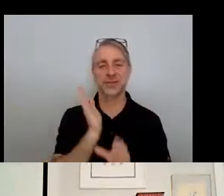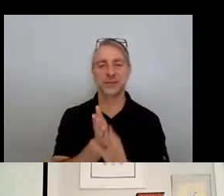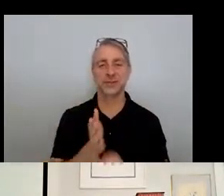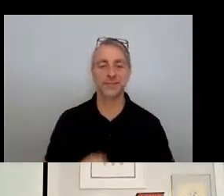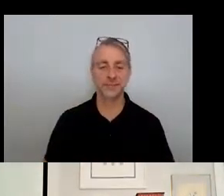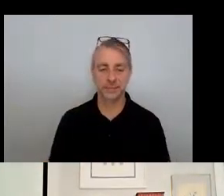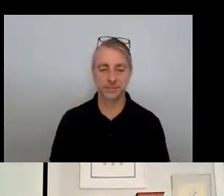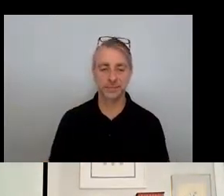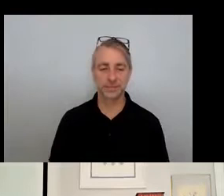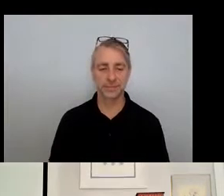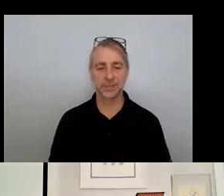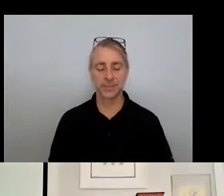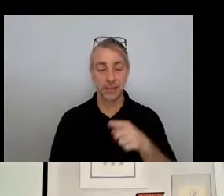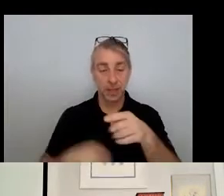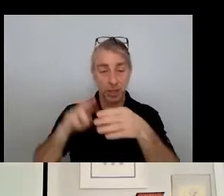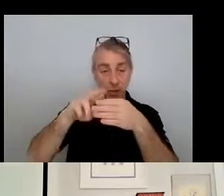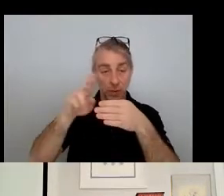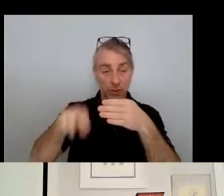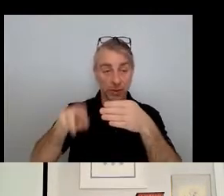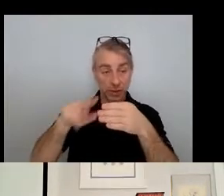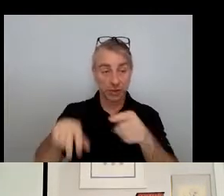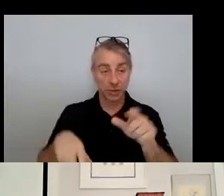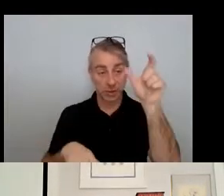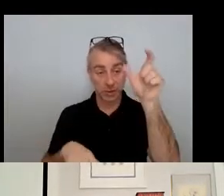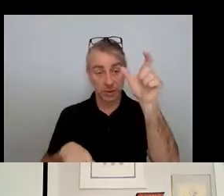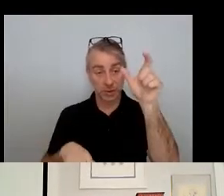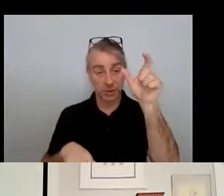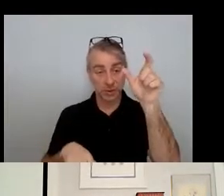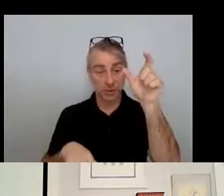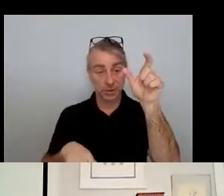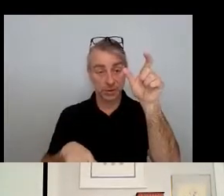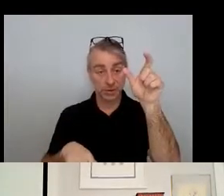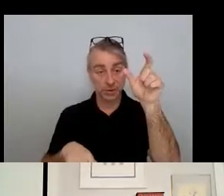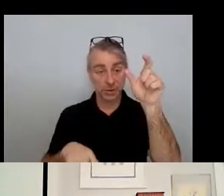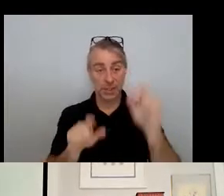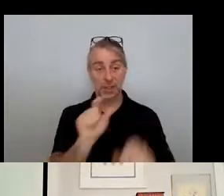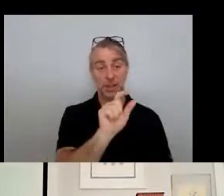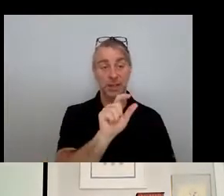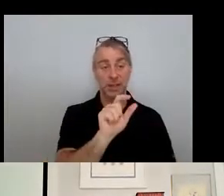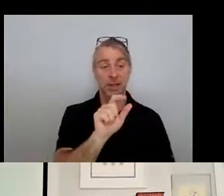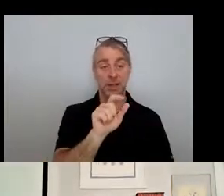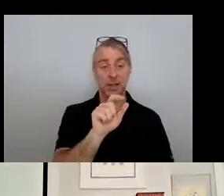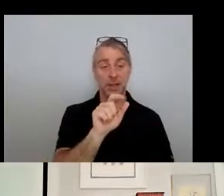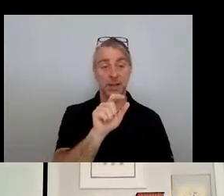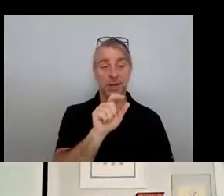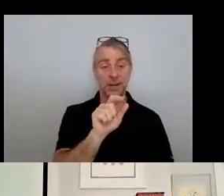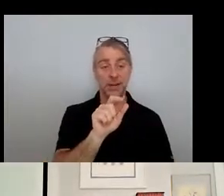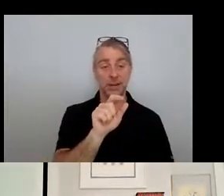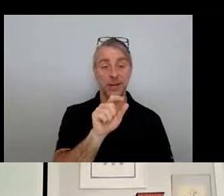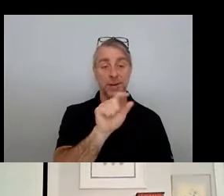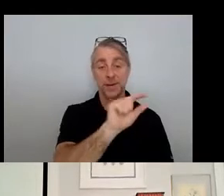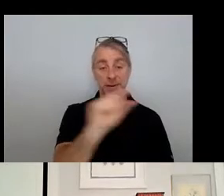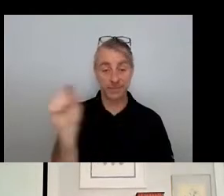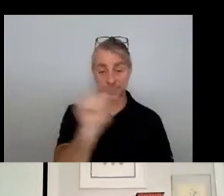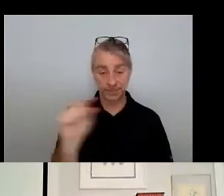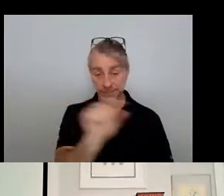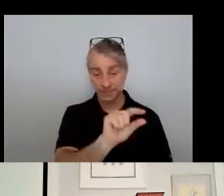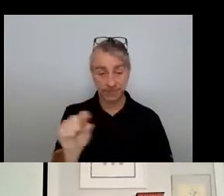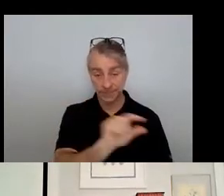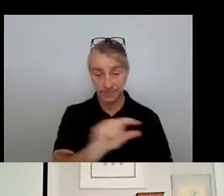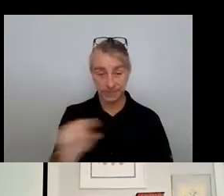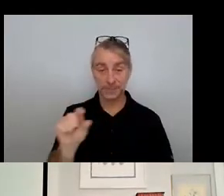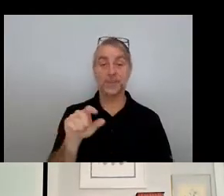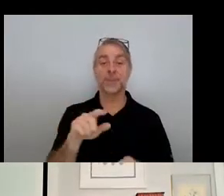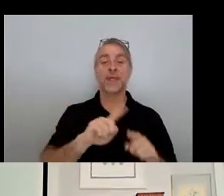are different interventions. And the rows that I have shown you here are interventions focused on health